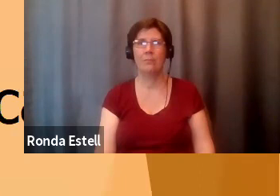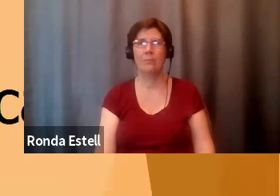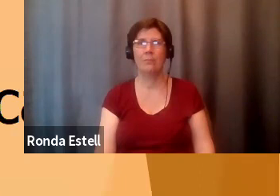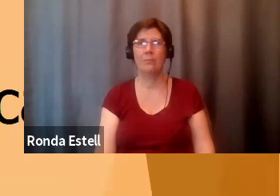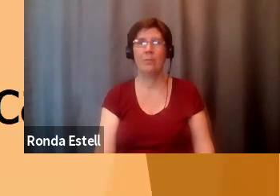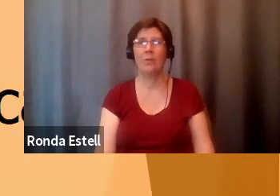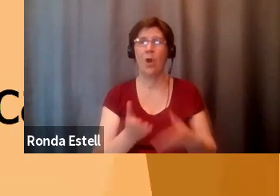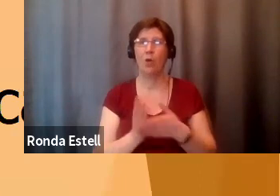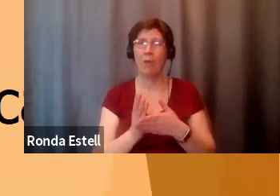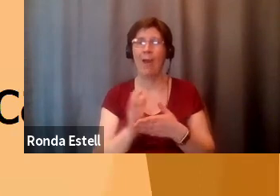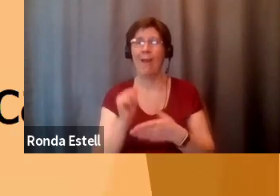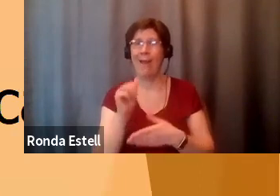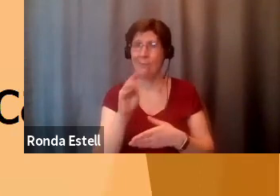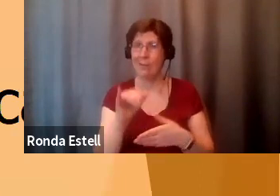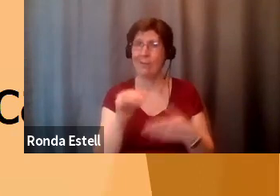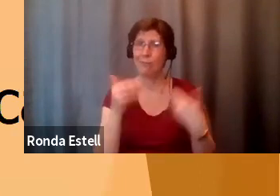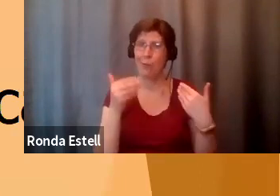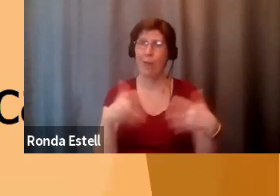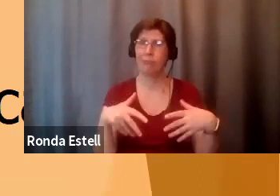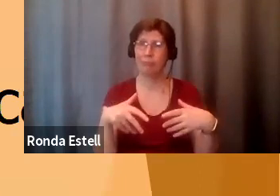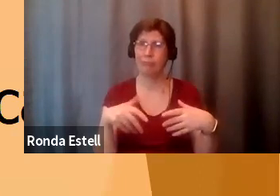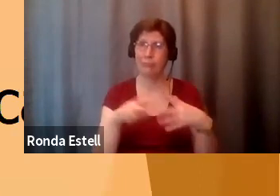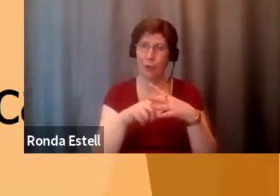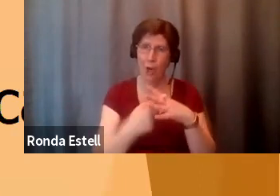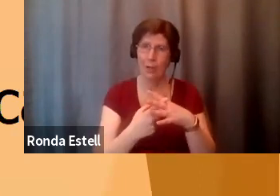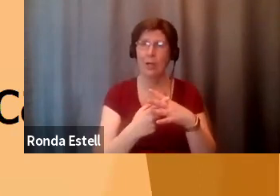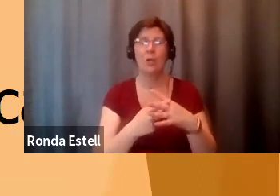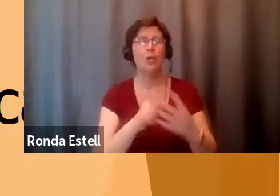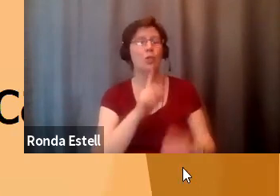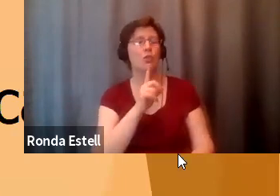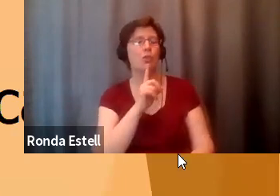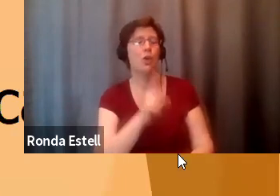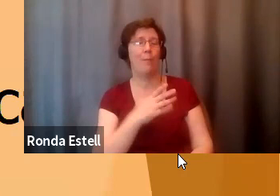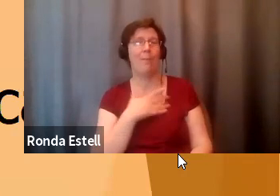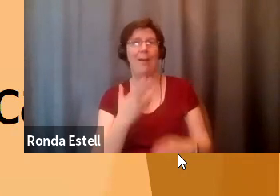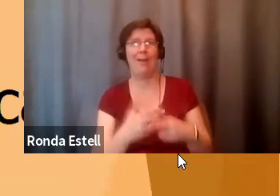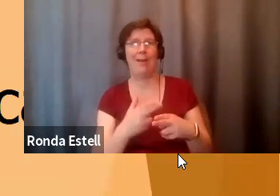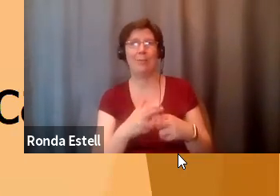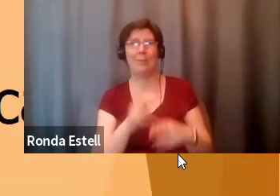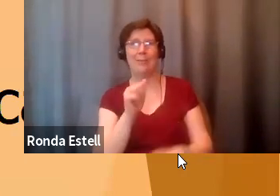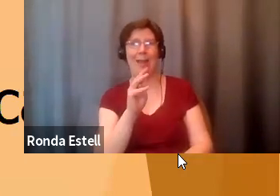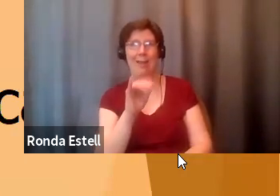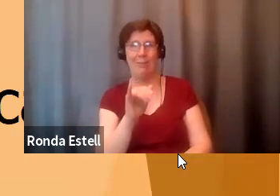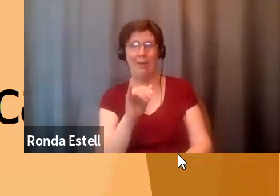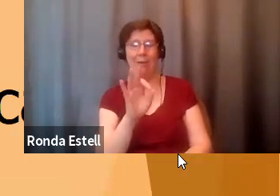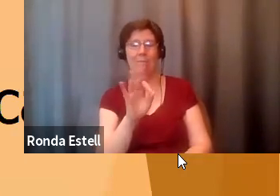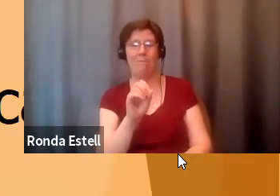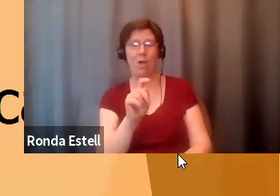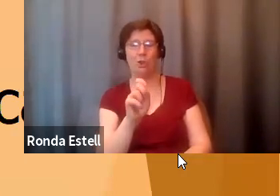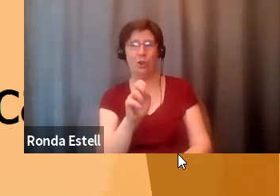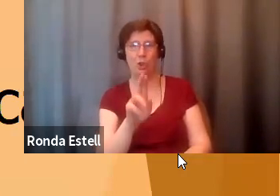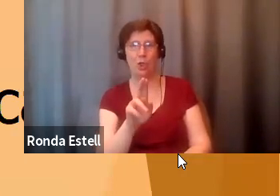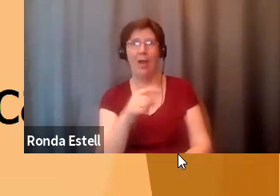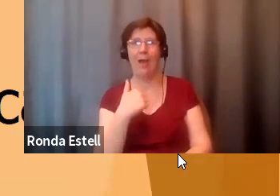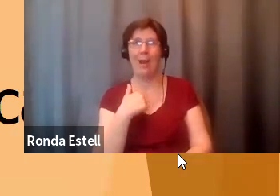All right, Amy, would you like to go ahead and get started? Sure. Hello, everyone. My name is Amy Foster, and I am one